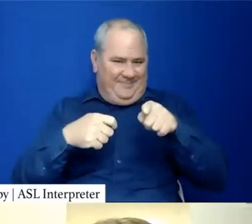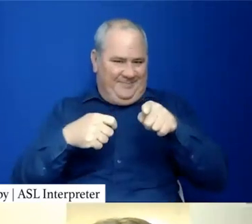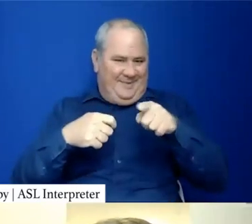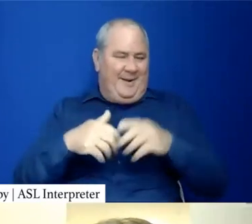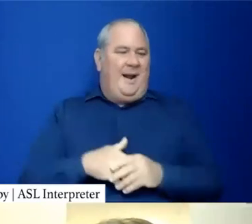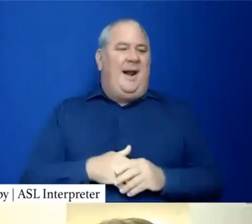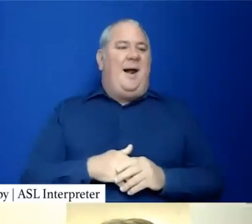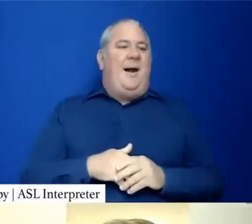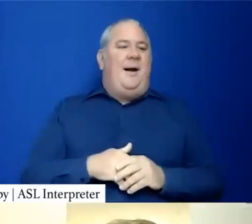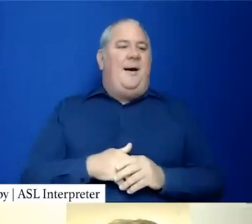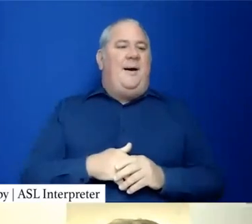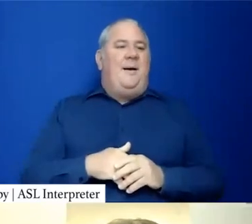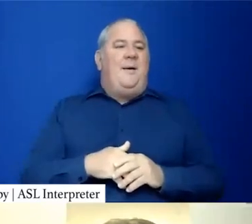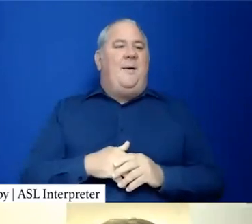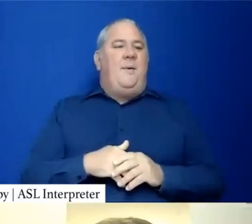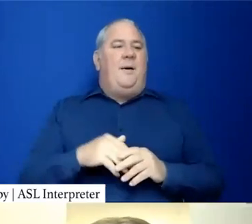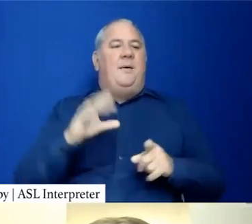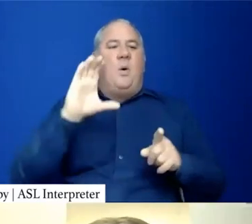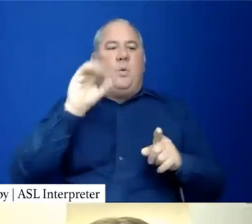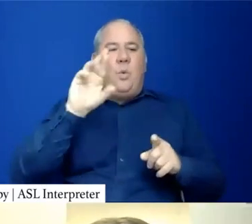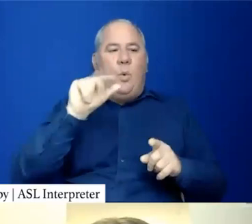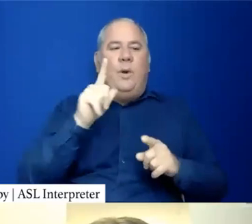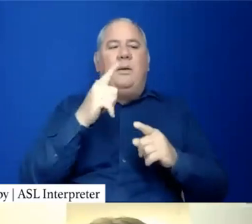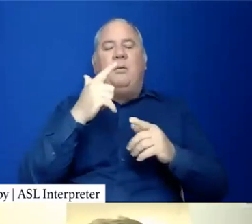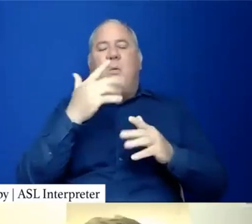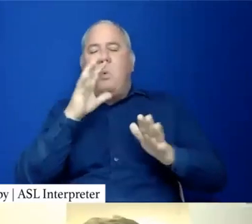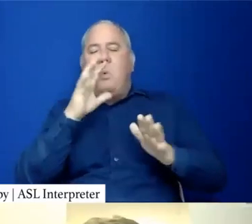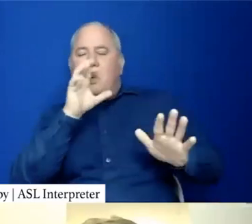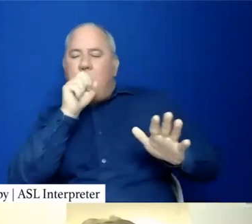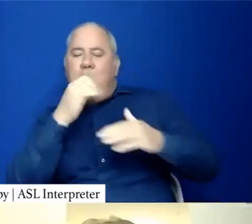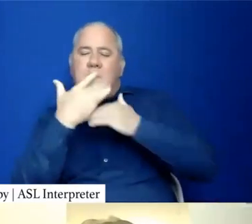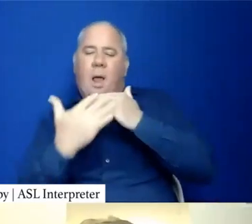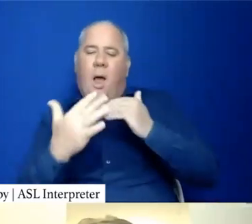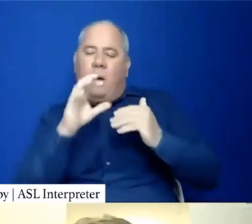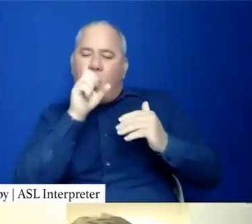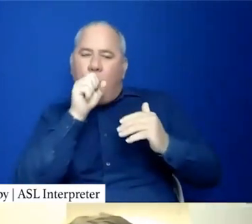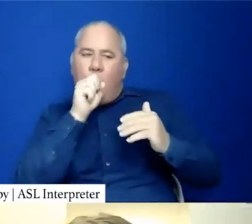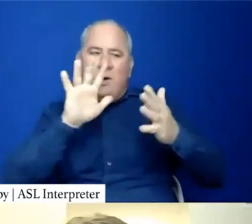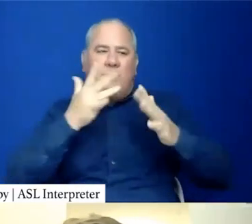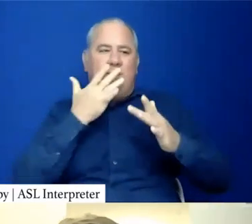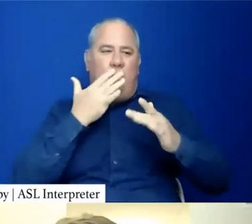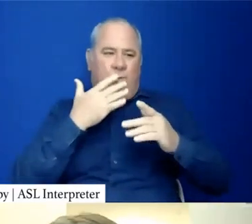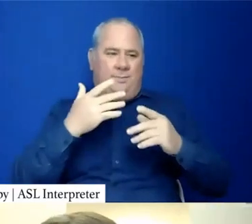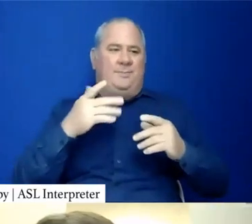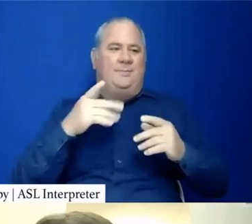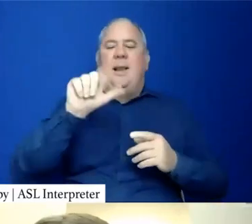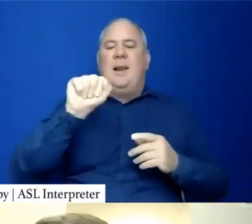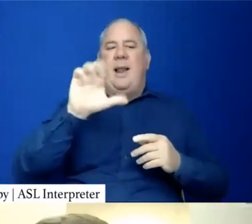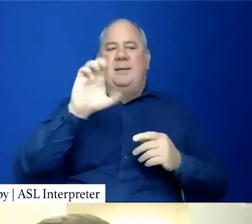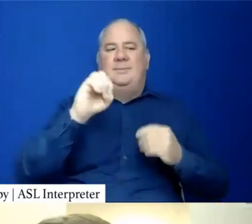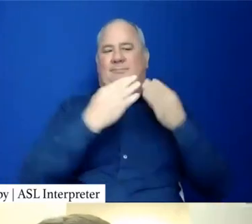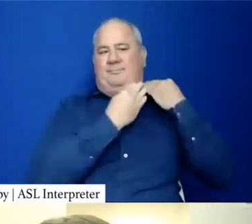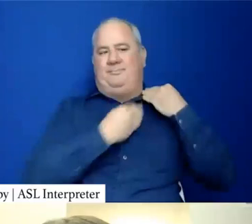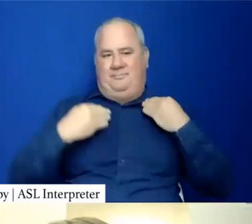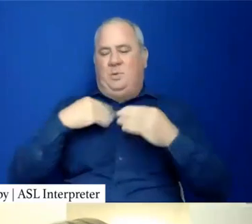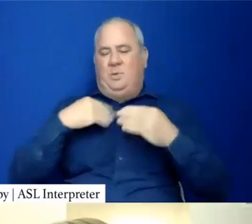blood orange colored summer top with a lace collar around it. But mostly is just